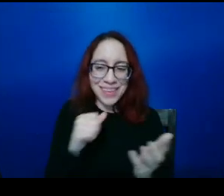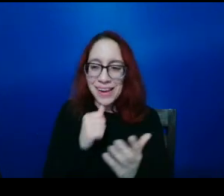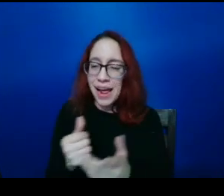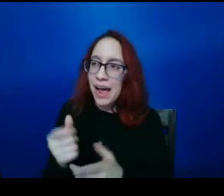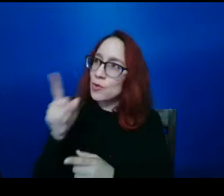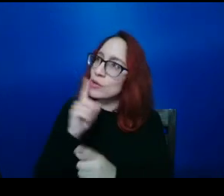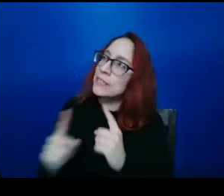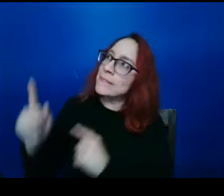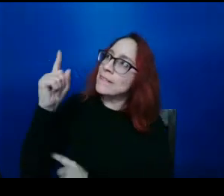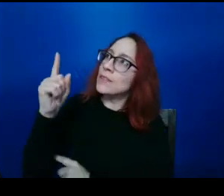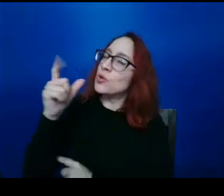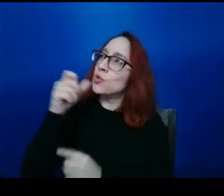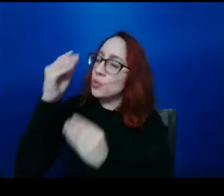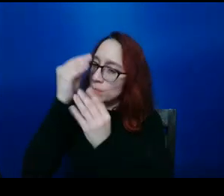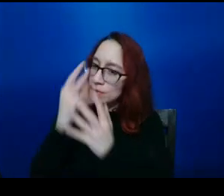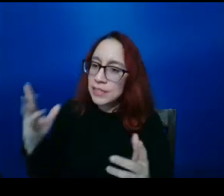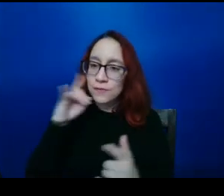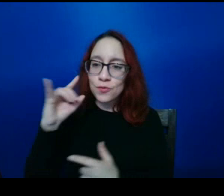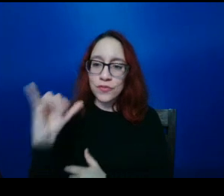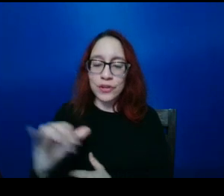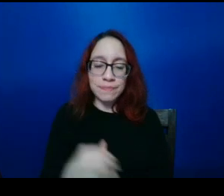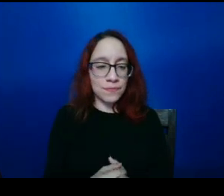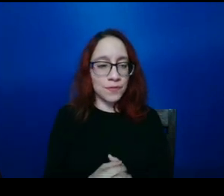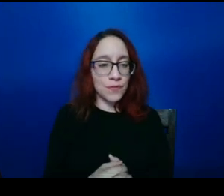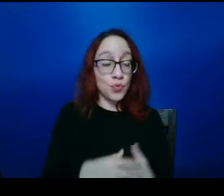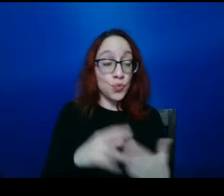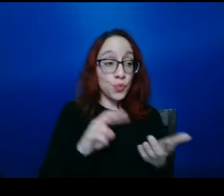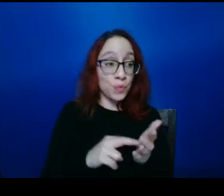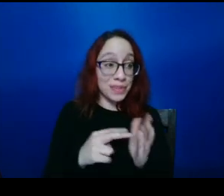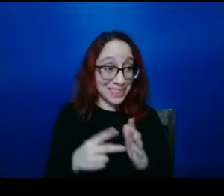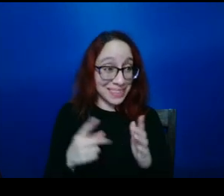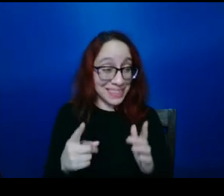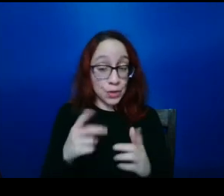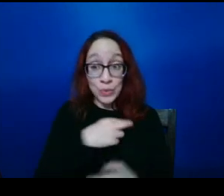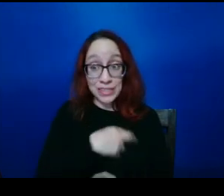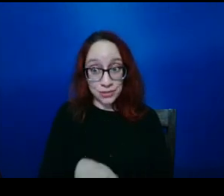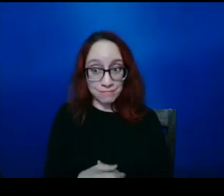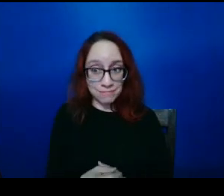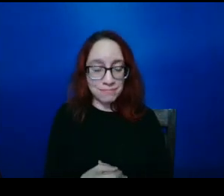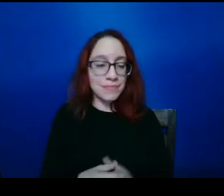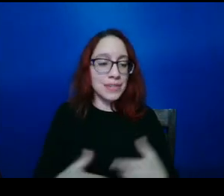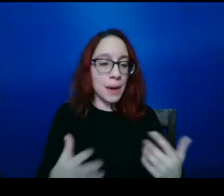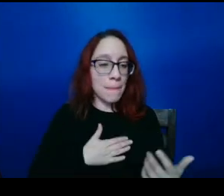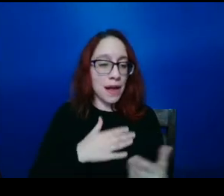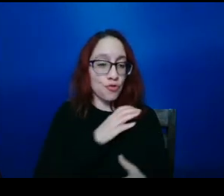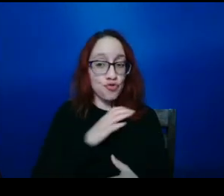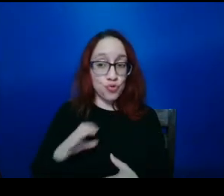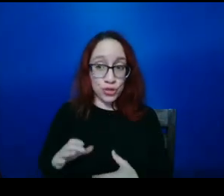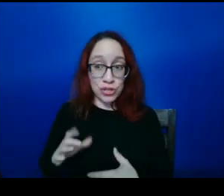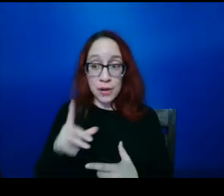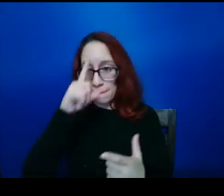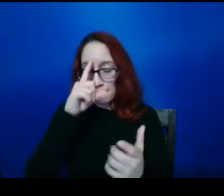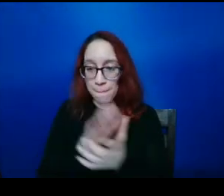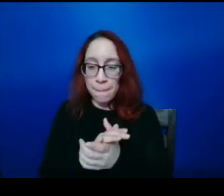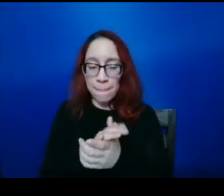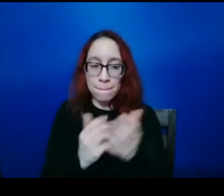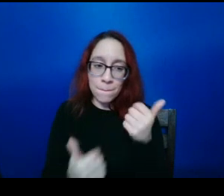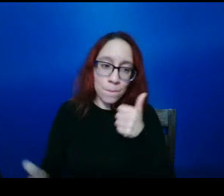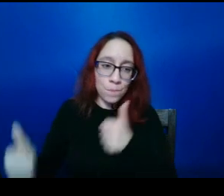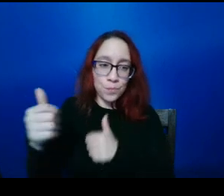Creator who is blessed forever, which makes this a religion. My Christian beliefs are of